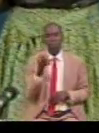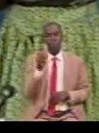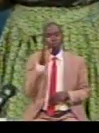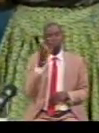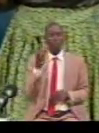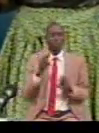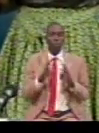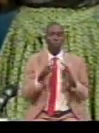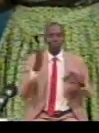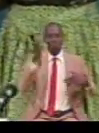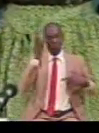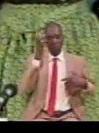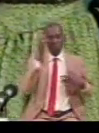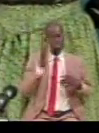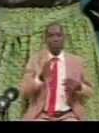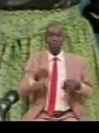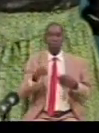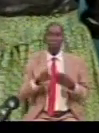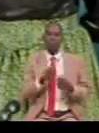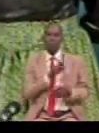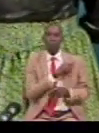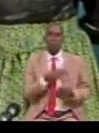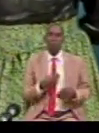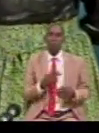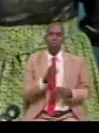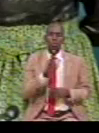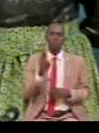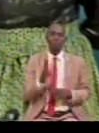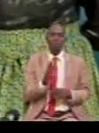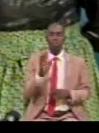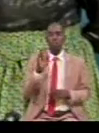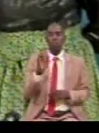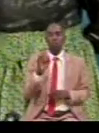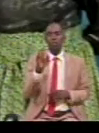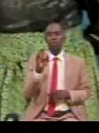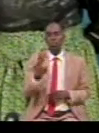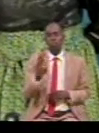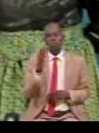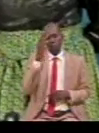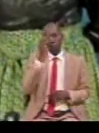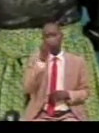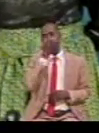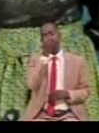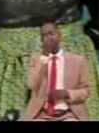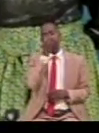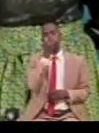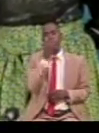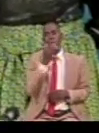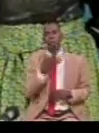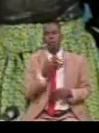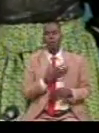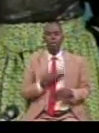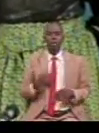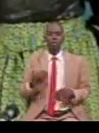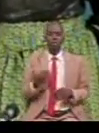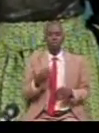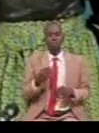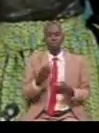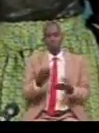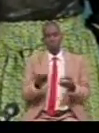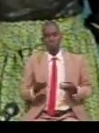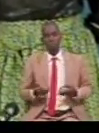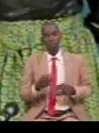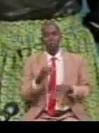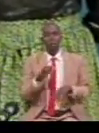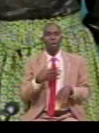hospital, given oxygen. It was very bad. So when they put a microphone near her ear,